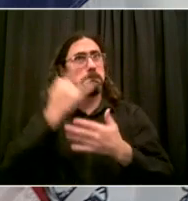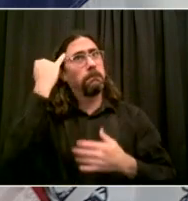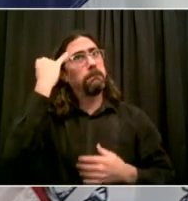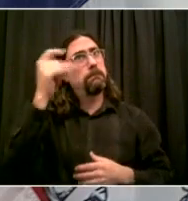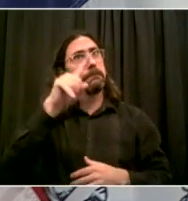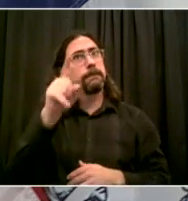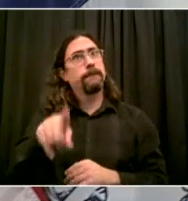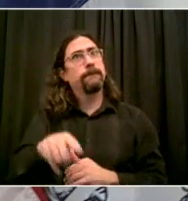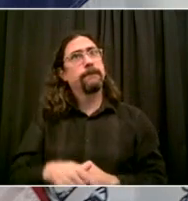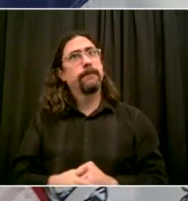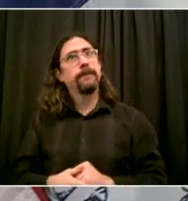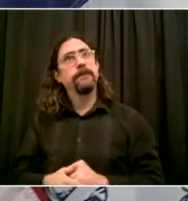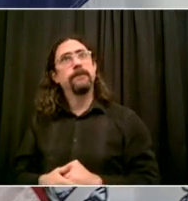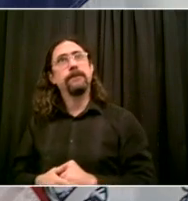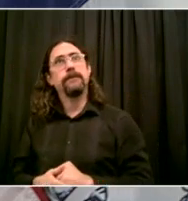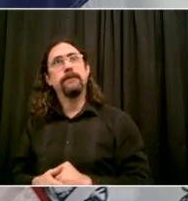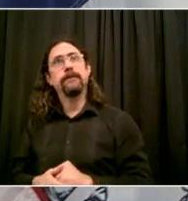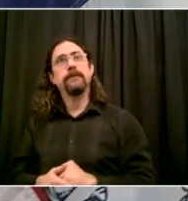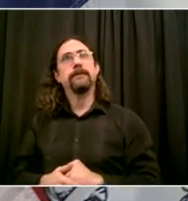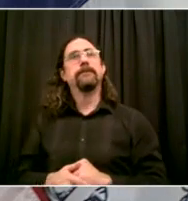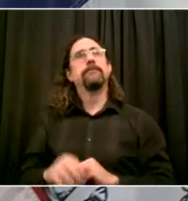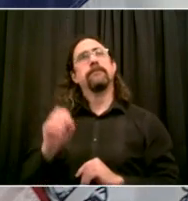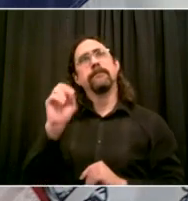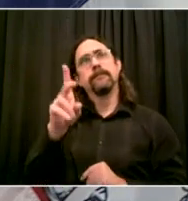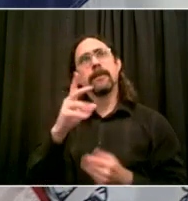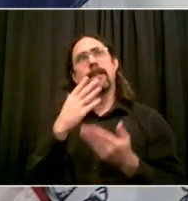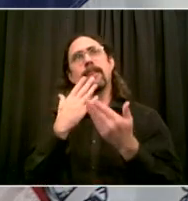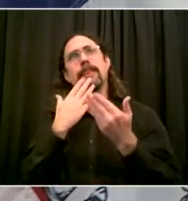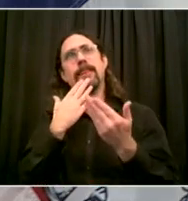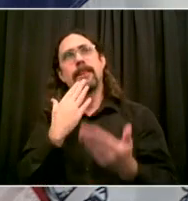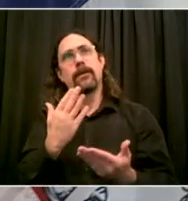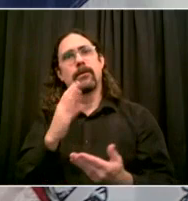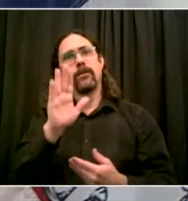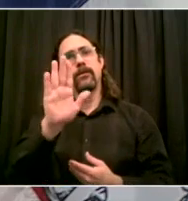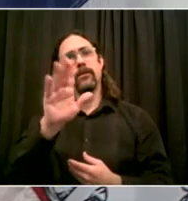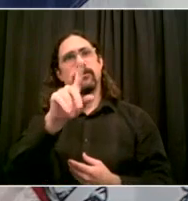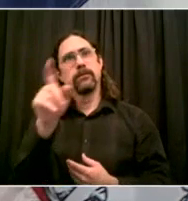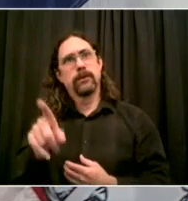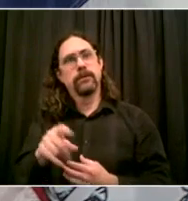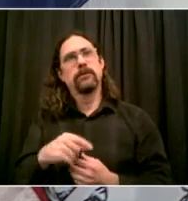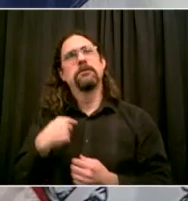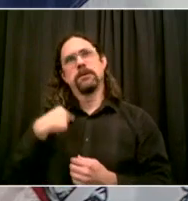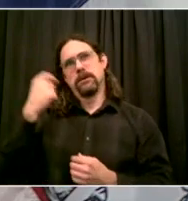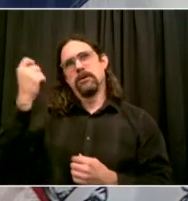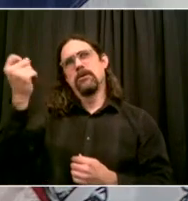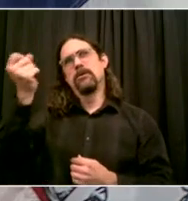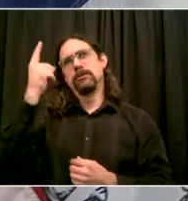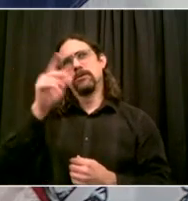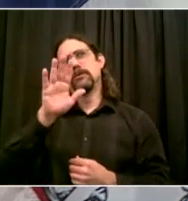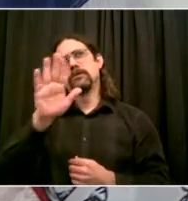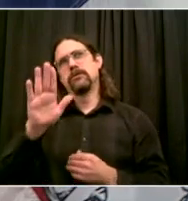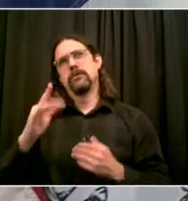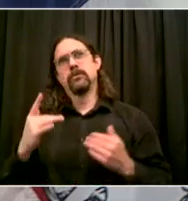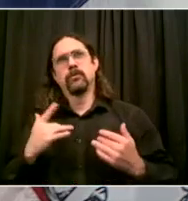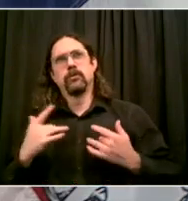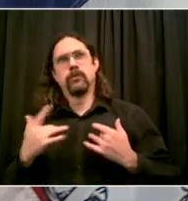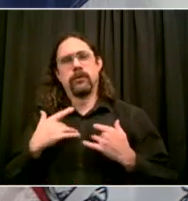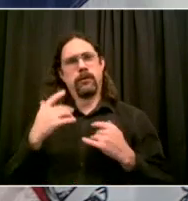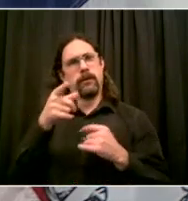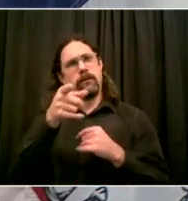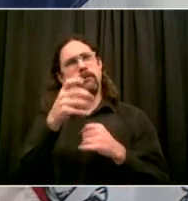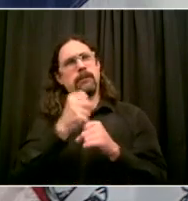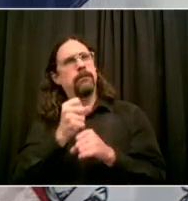want to have maximum affordable housing, protections for small businesses. These are all things I fundamentally believe